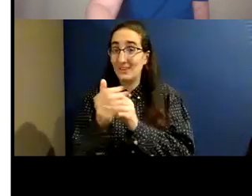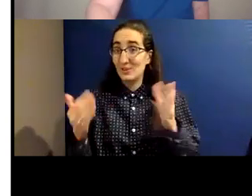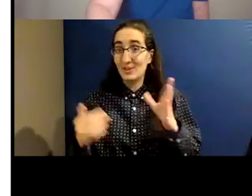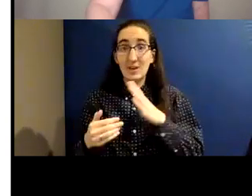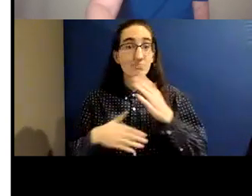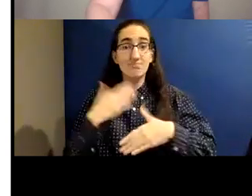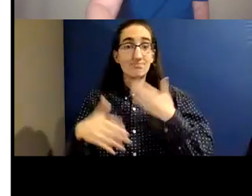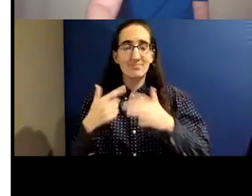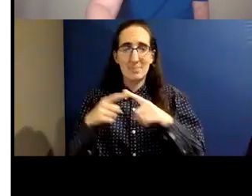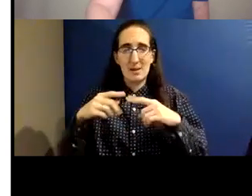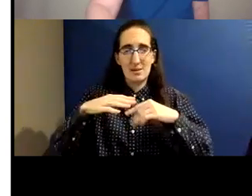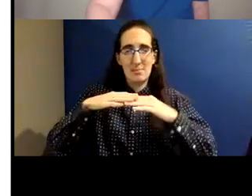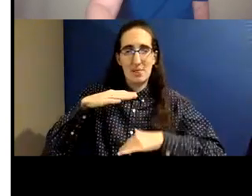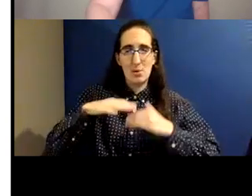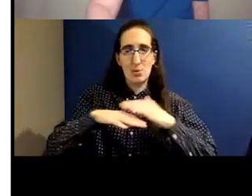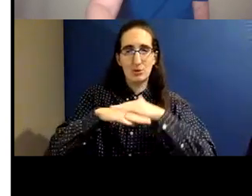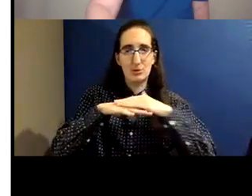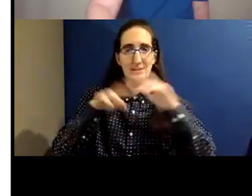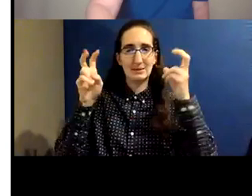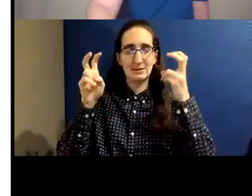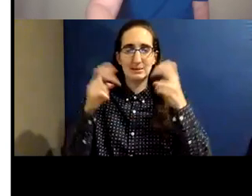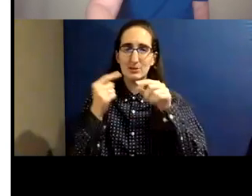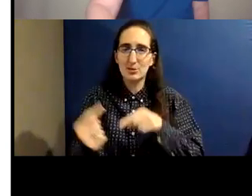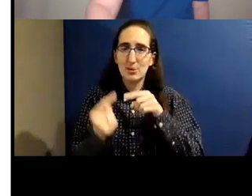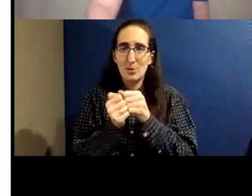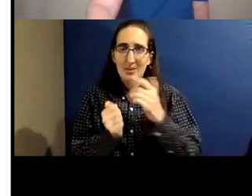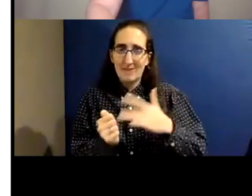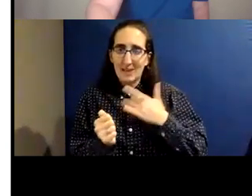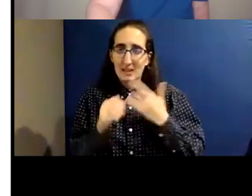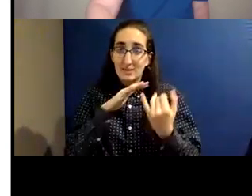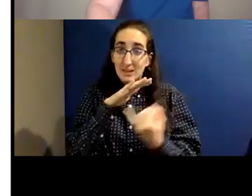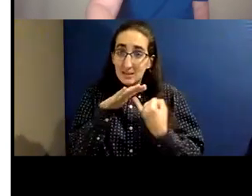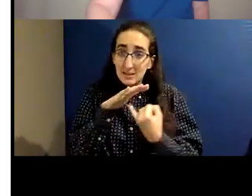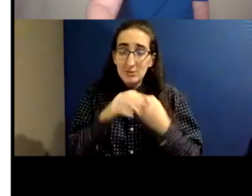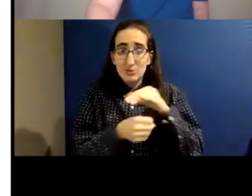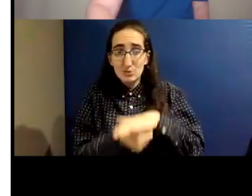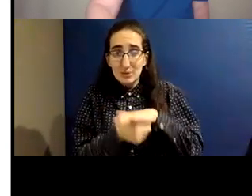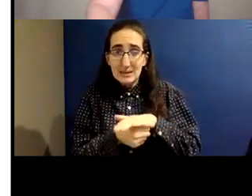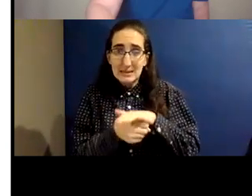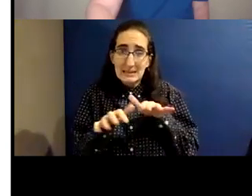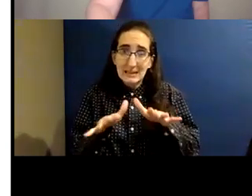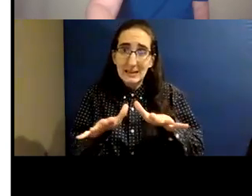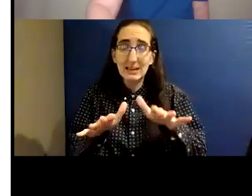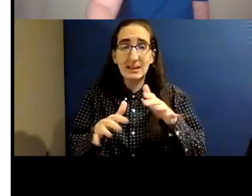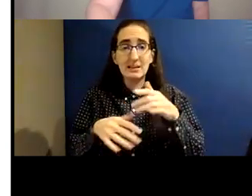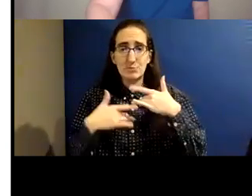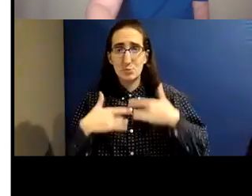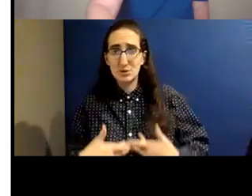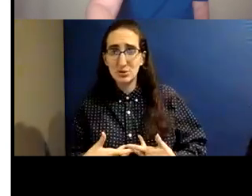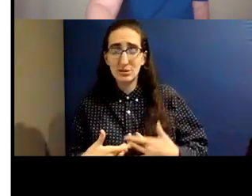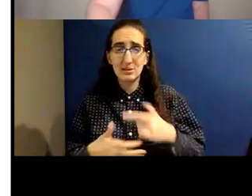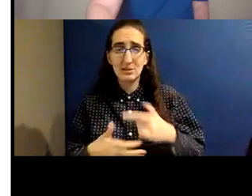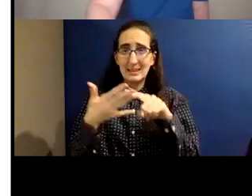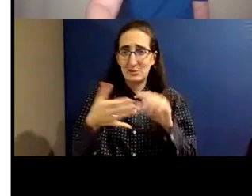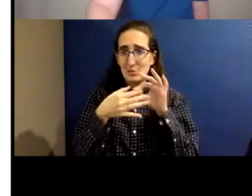But just below the surface, they struggle with feelings of isolation, stress, anxiety, depression, things